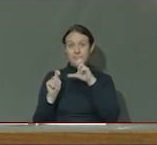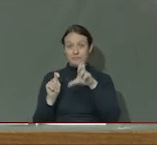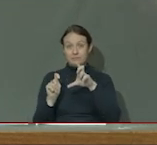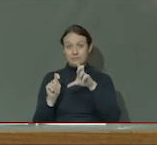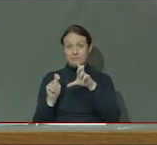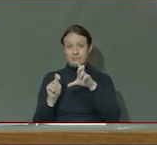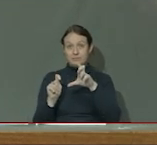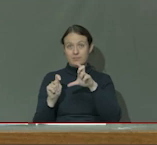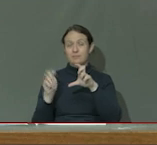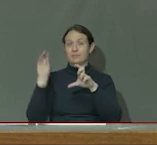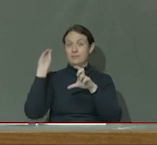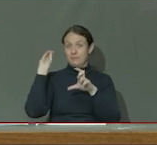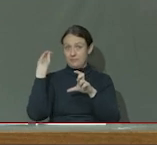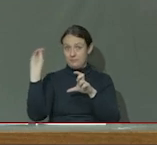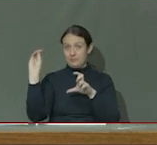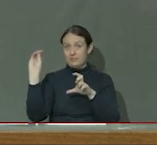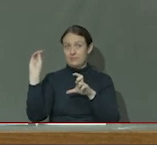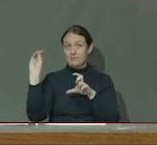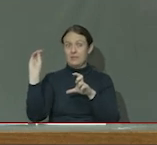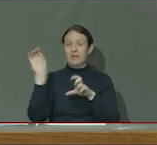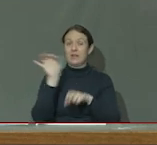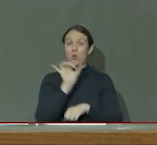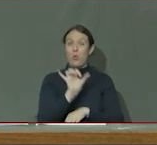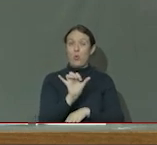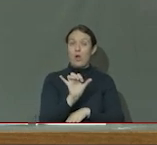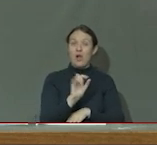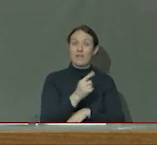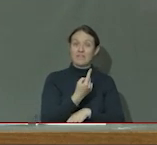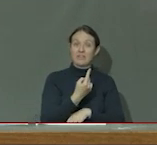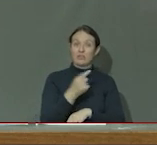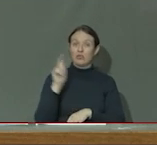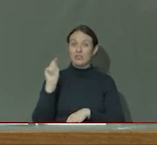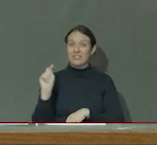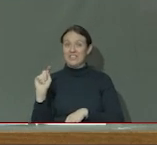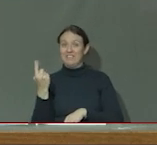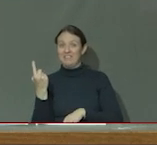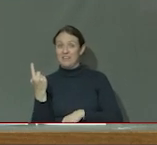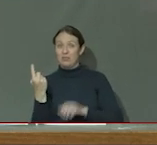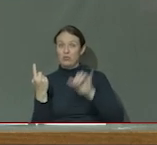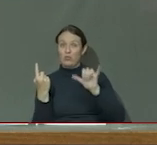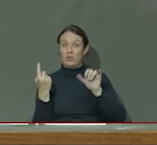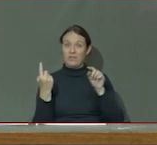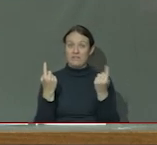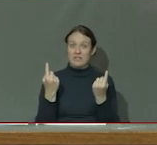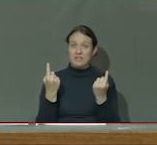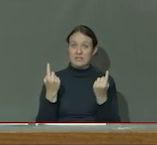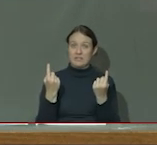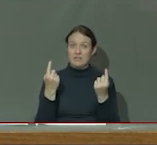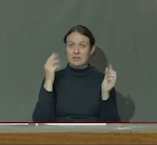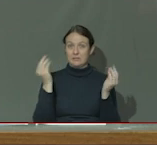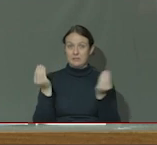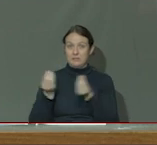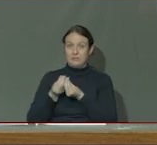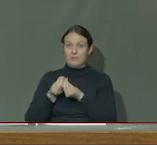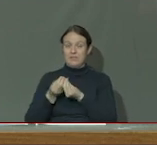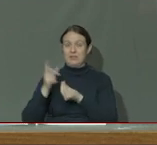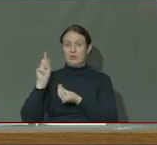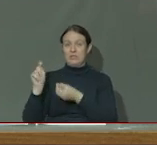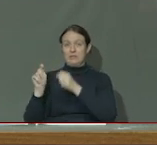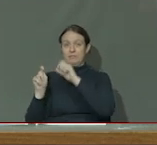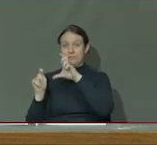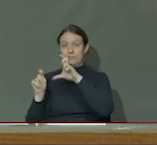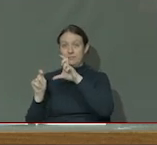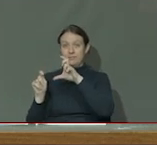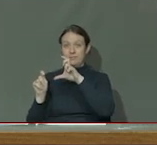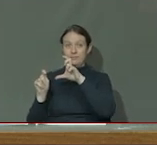and I'm going to take it with the first Y. Because there must be a T and a Y written here. So I say I'm going to write capital T,